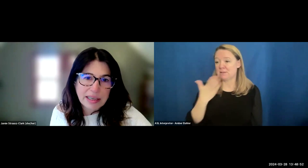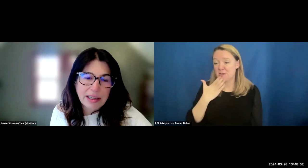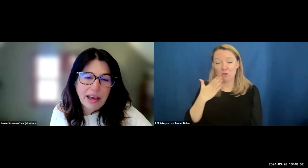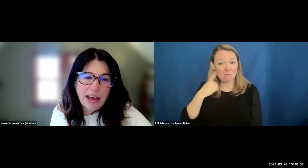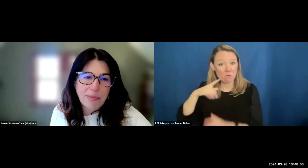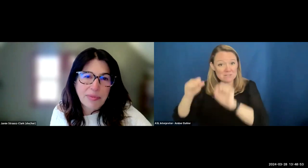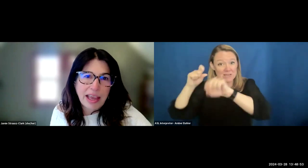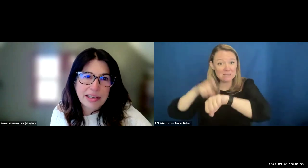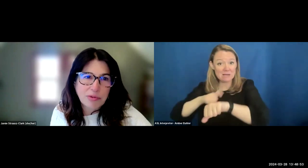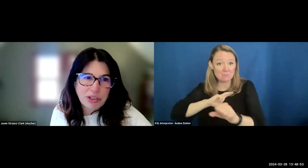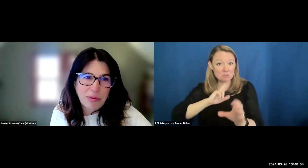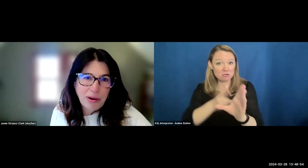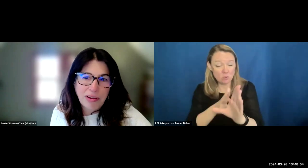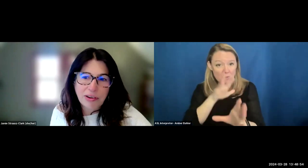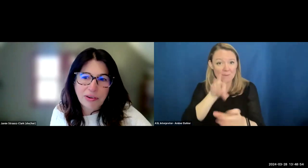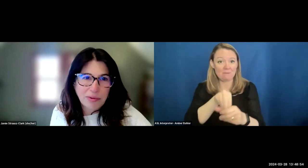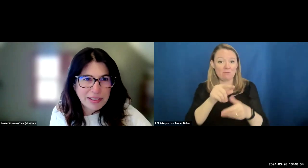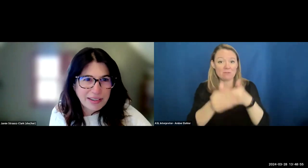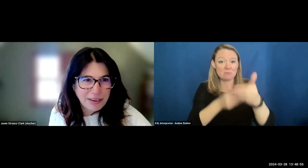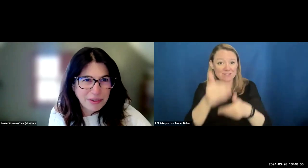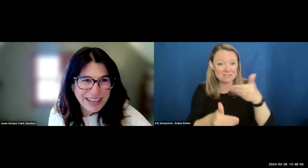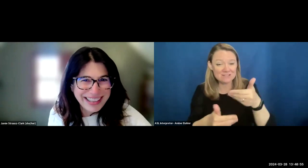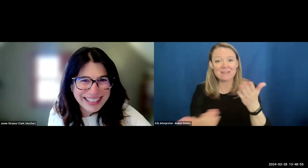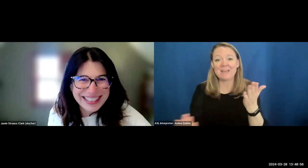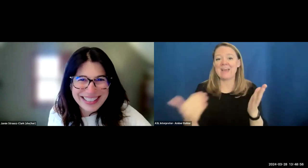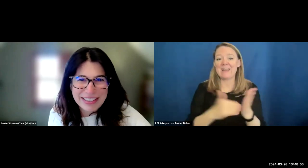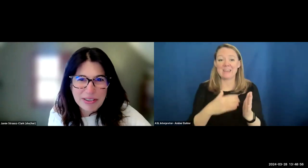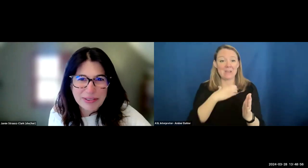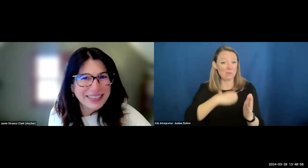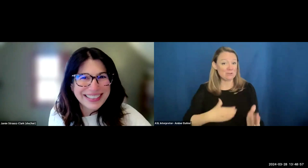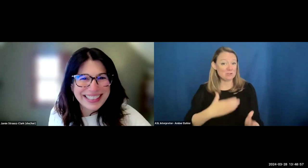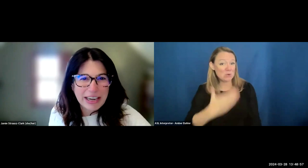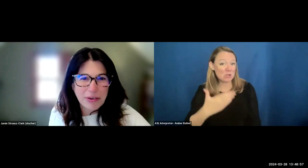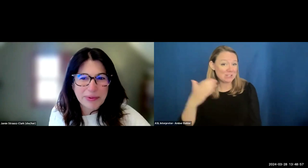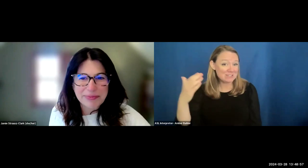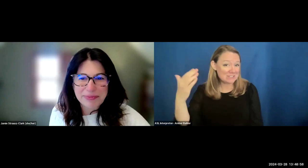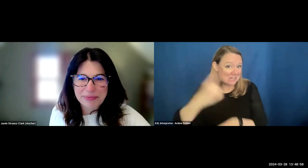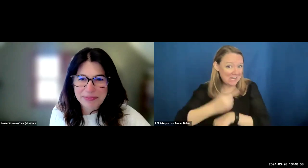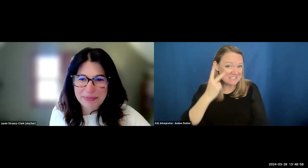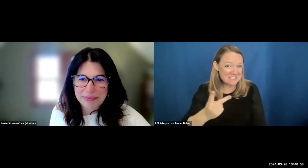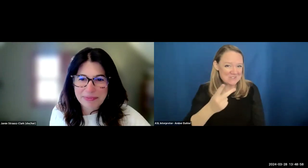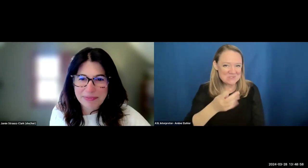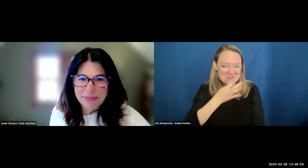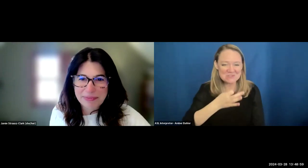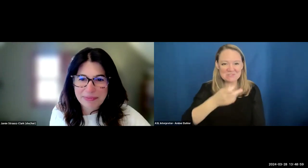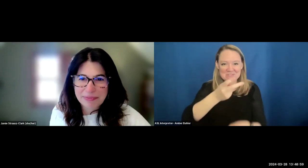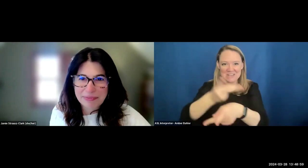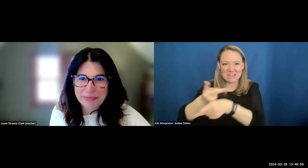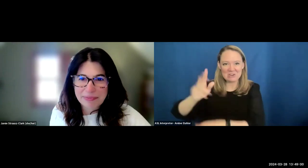process. And wishing you all a good rest of your day. See you soon. Take care, everyone. Thanks all. Take